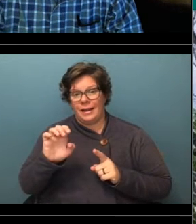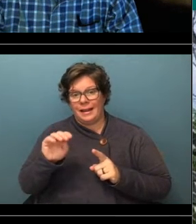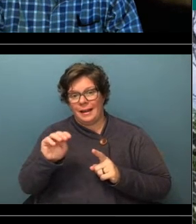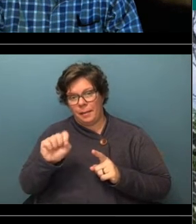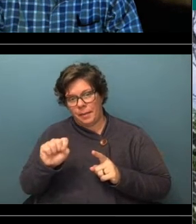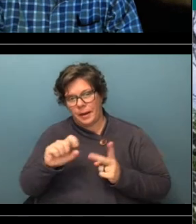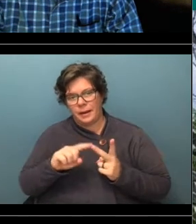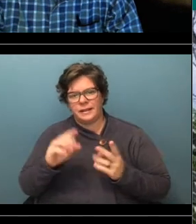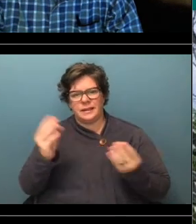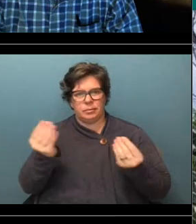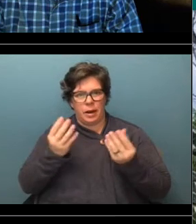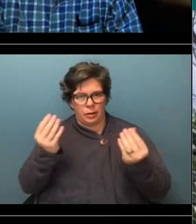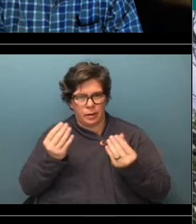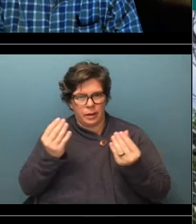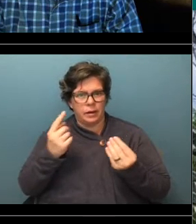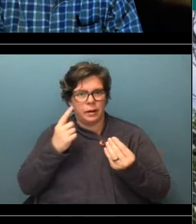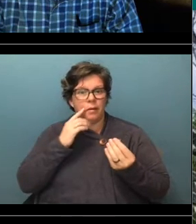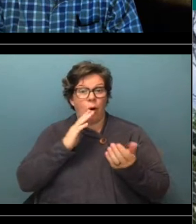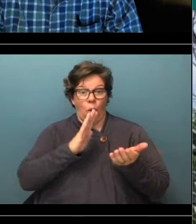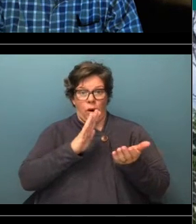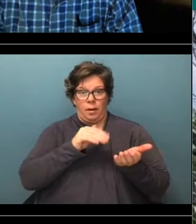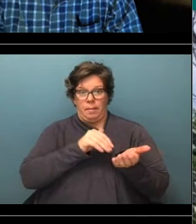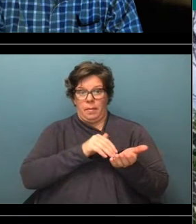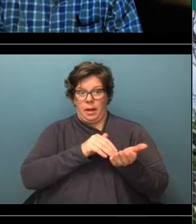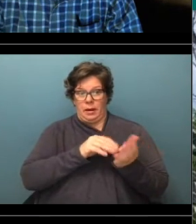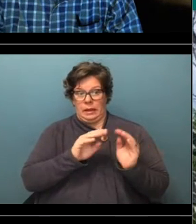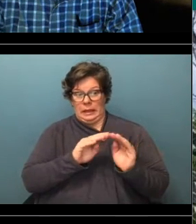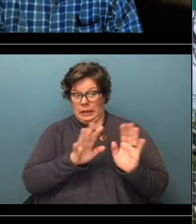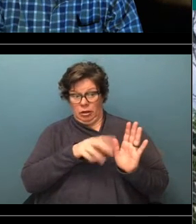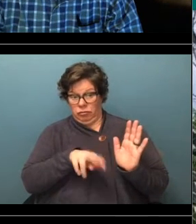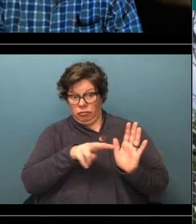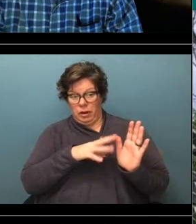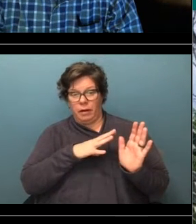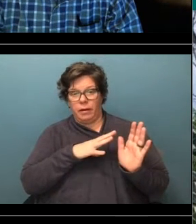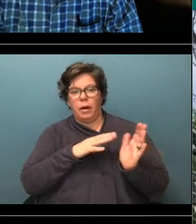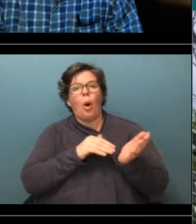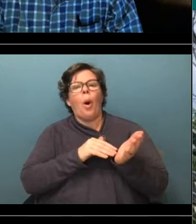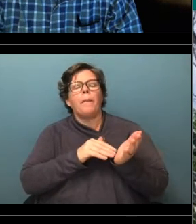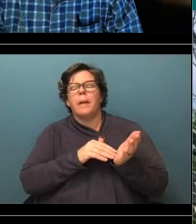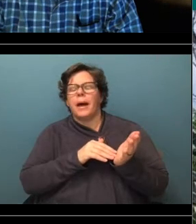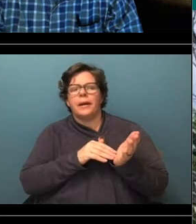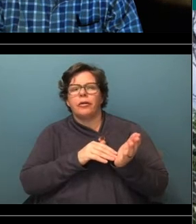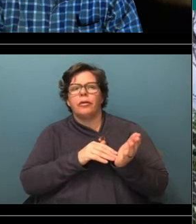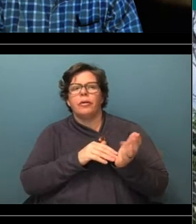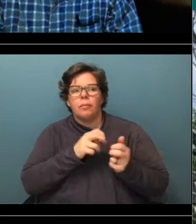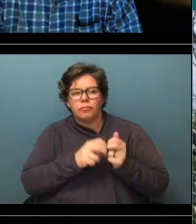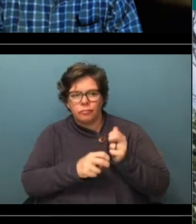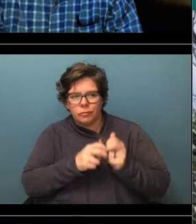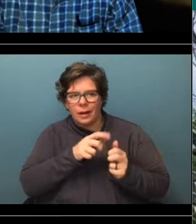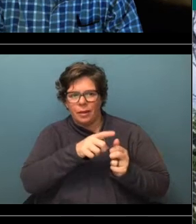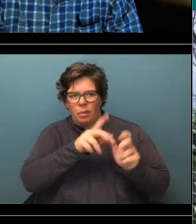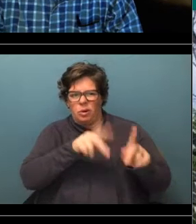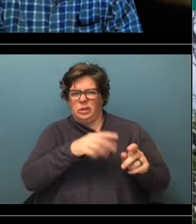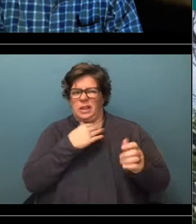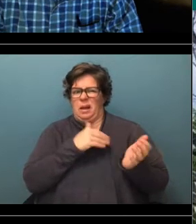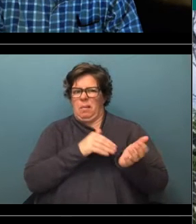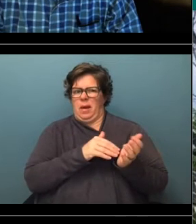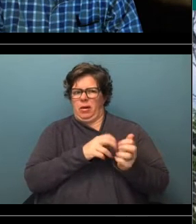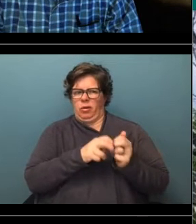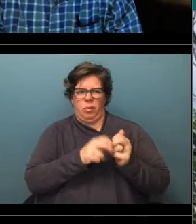paramedics for medically cleared individuals or medically compromised individuals, sorry. And